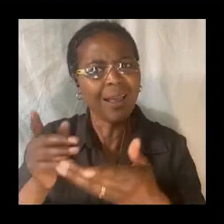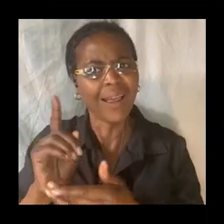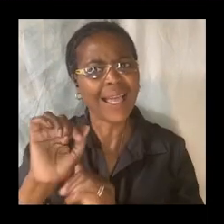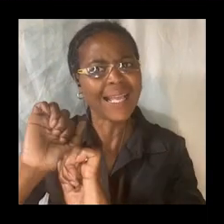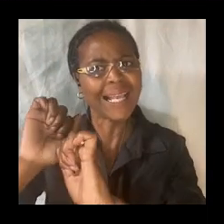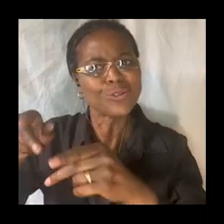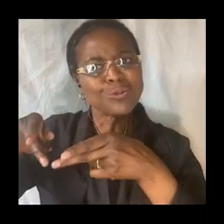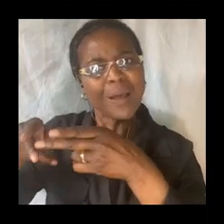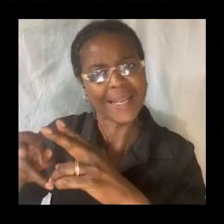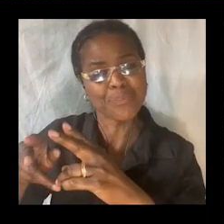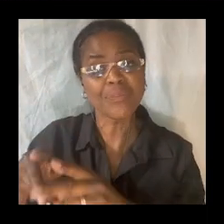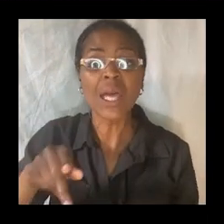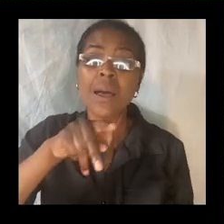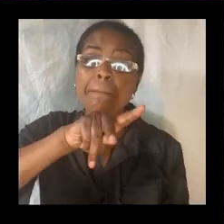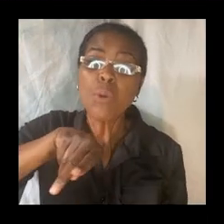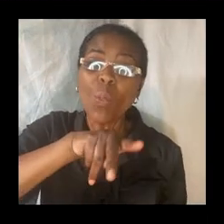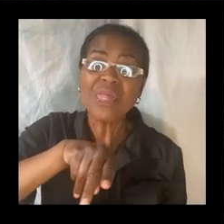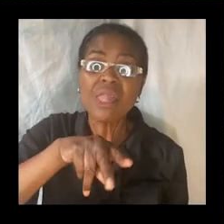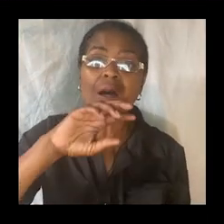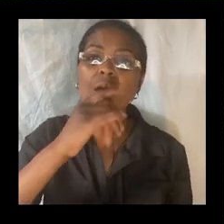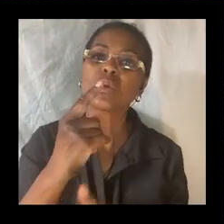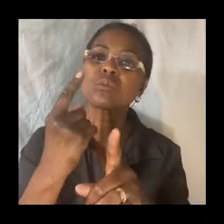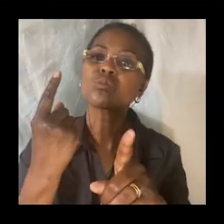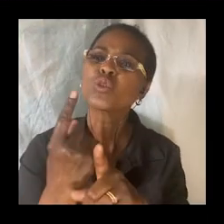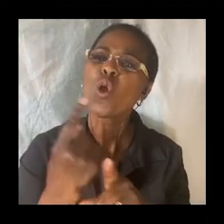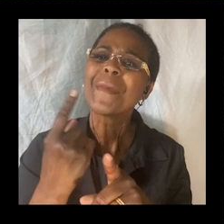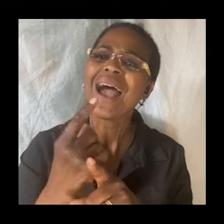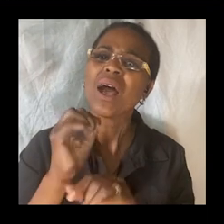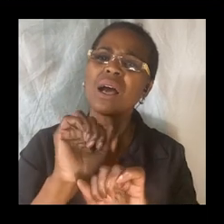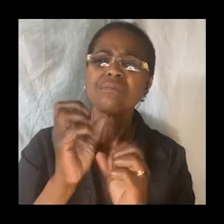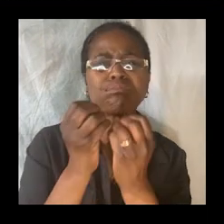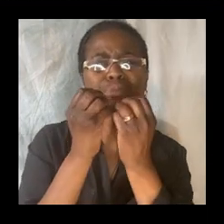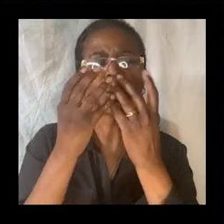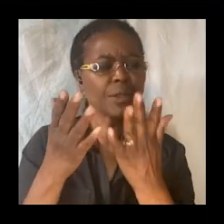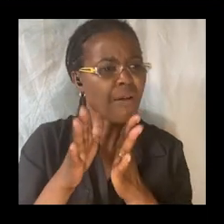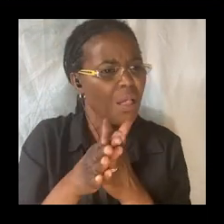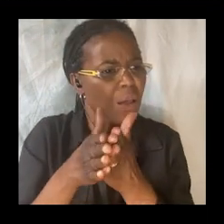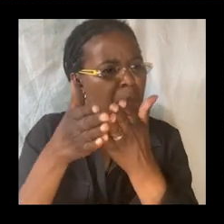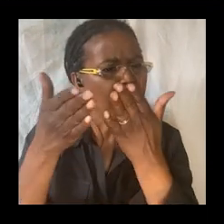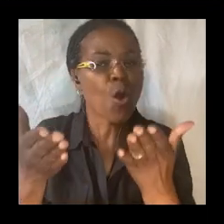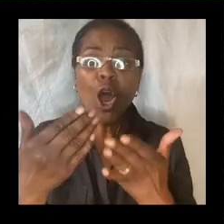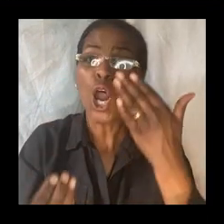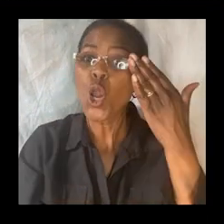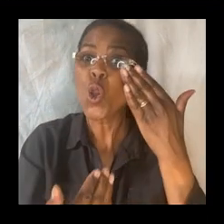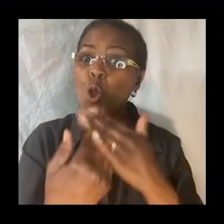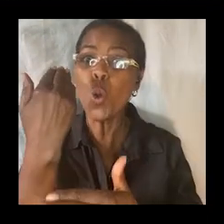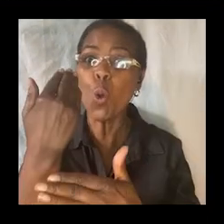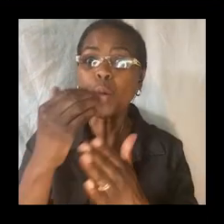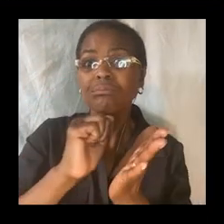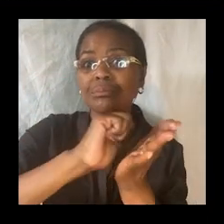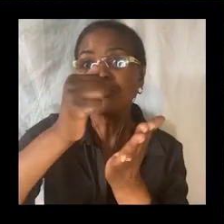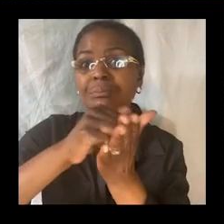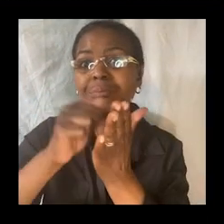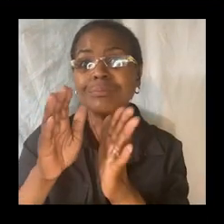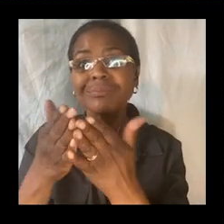narratives. And they're both here today to talk about this beautiful new